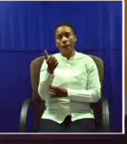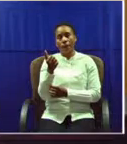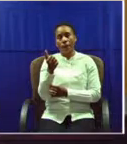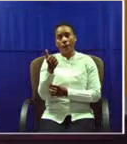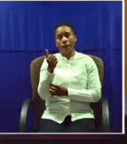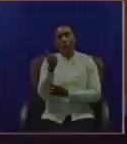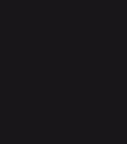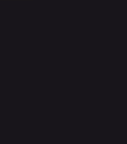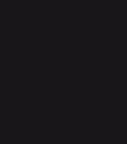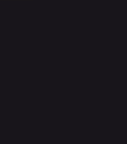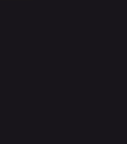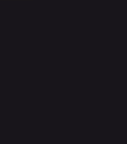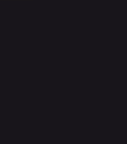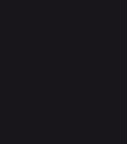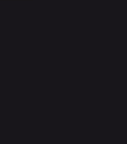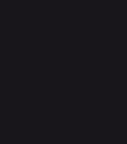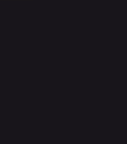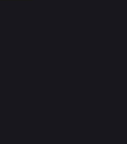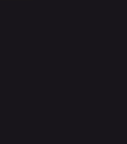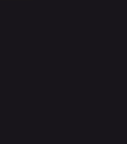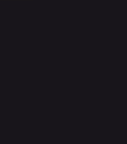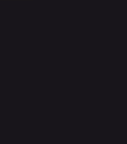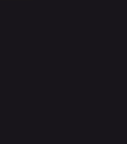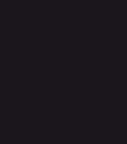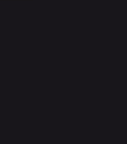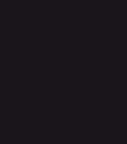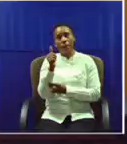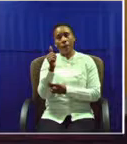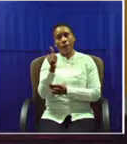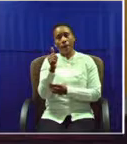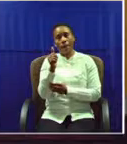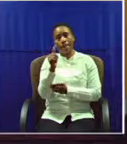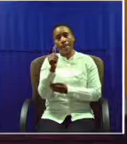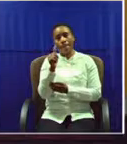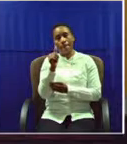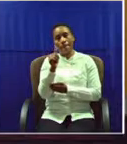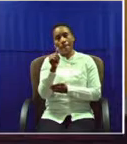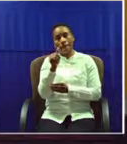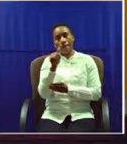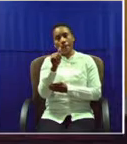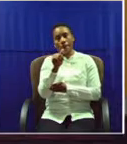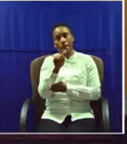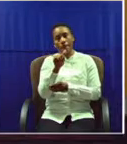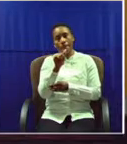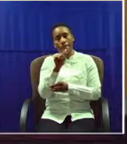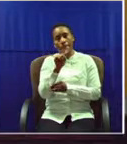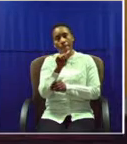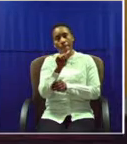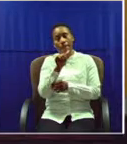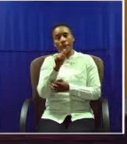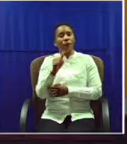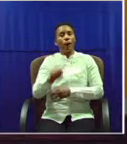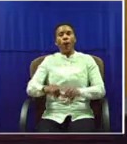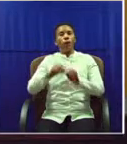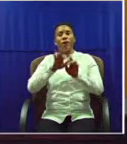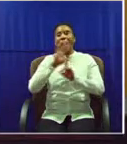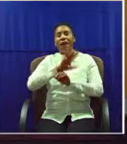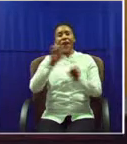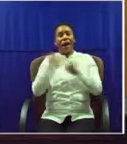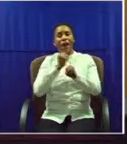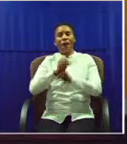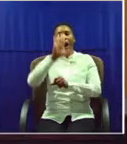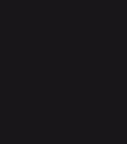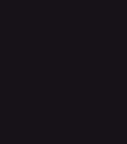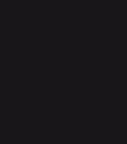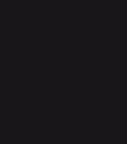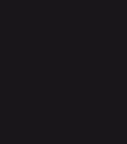hand. I did speak. I was no, there. No, you don't appear on my system. You just barged in. You